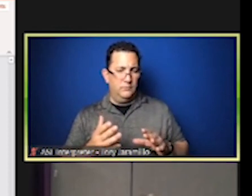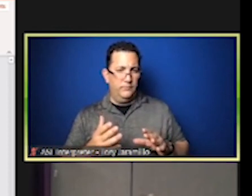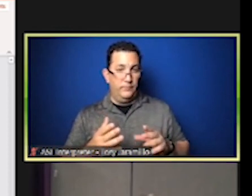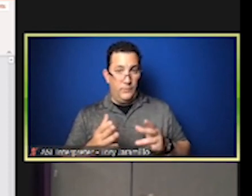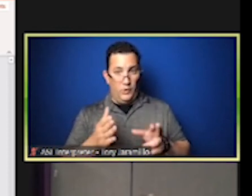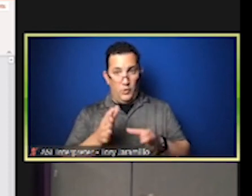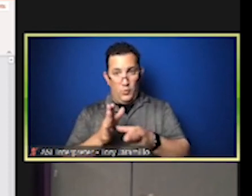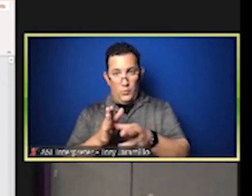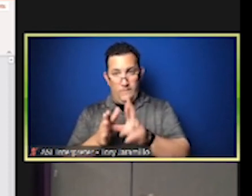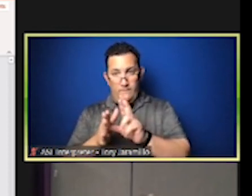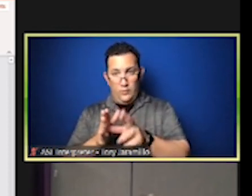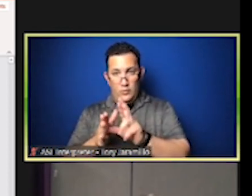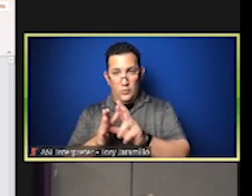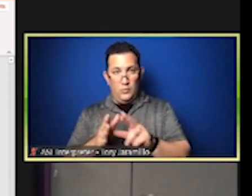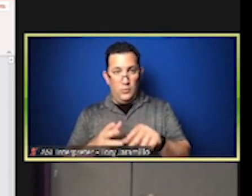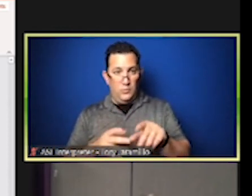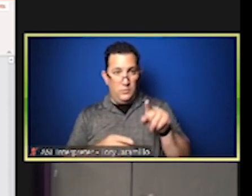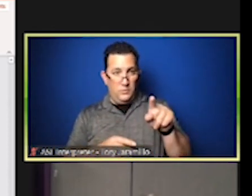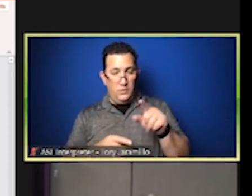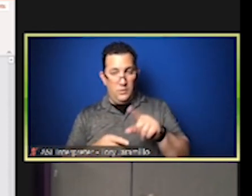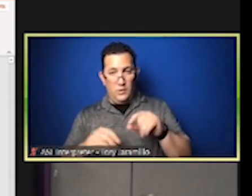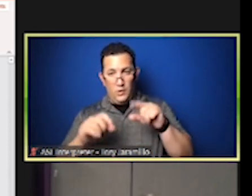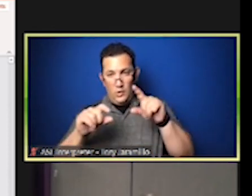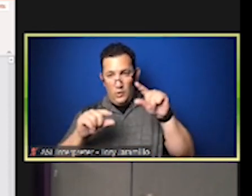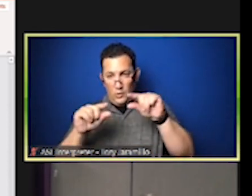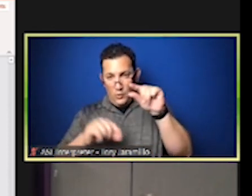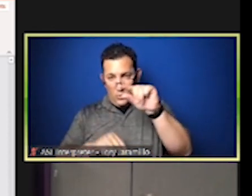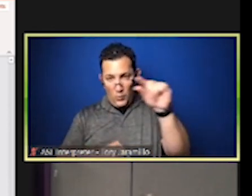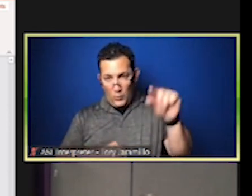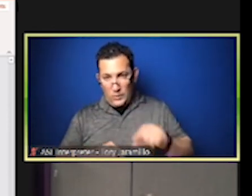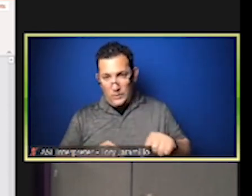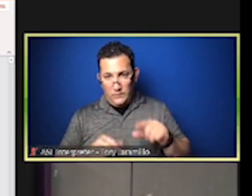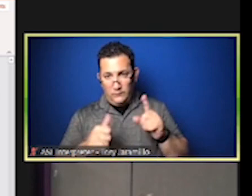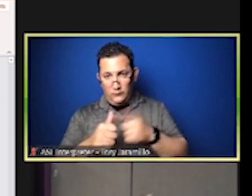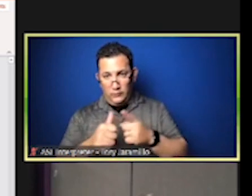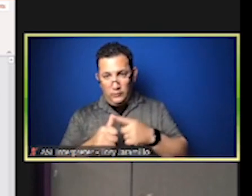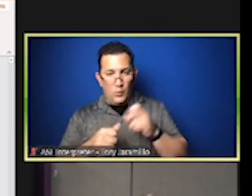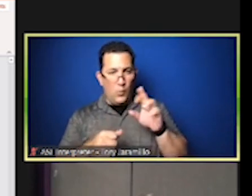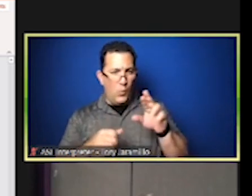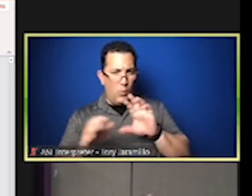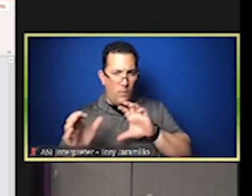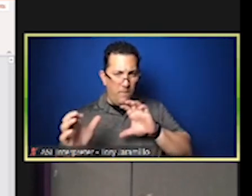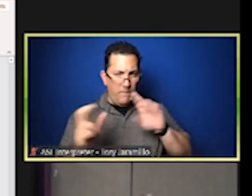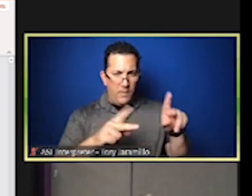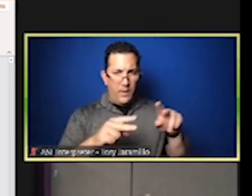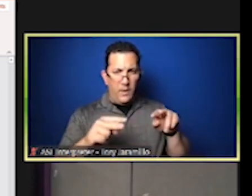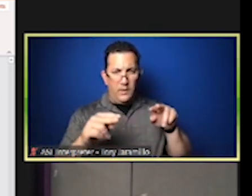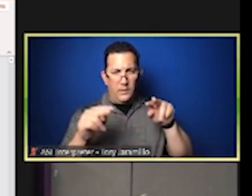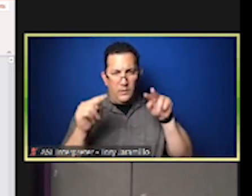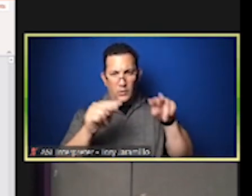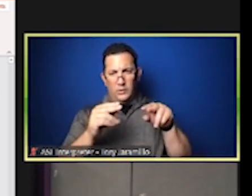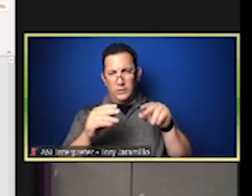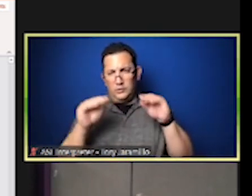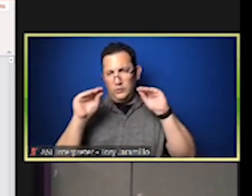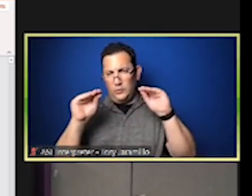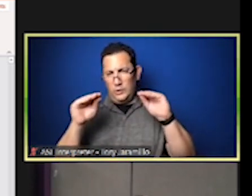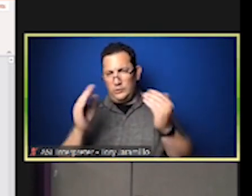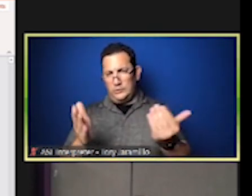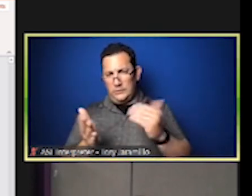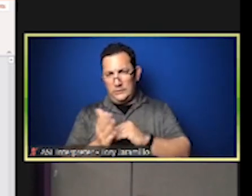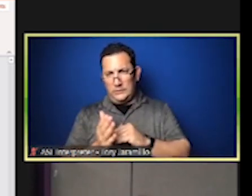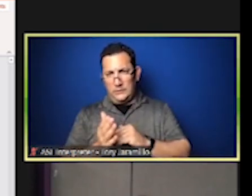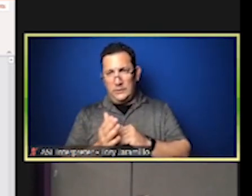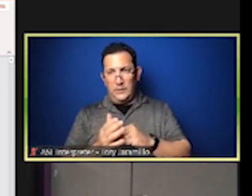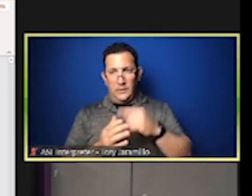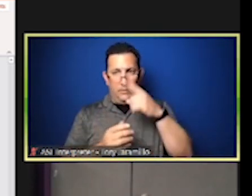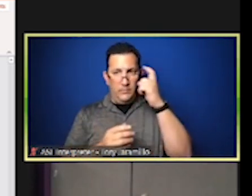review the quiz first or go back and review the instruction again, because once